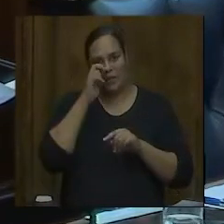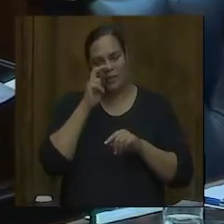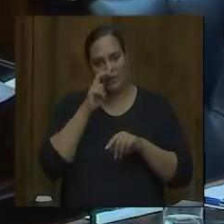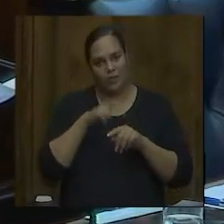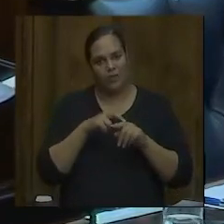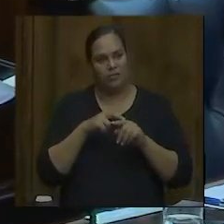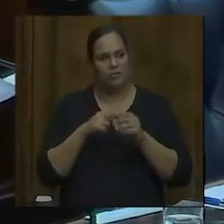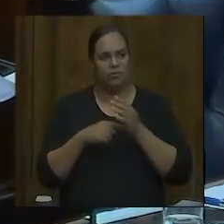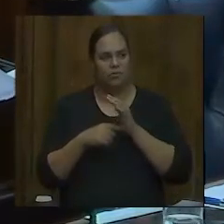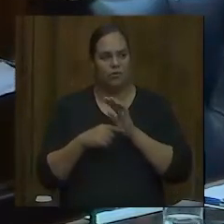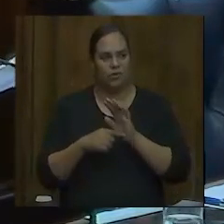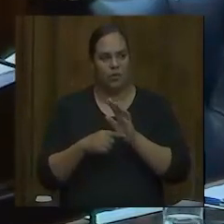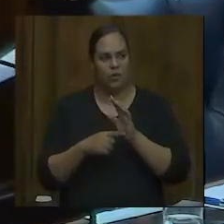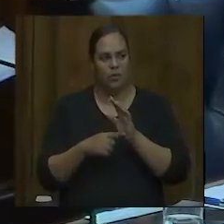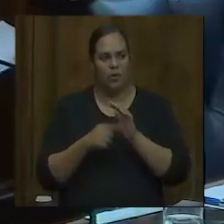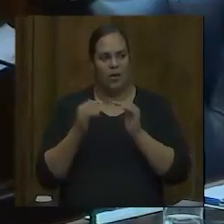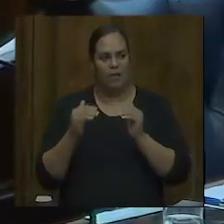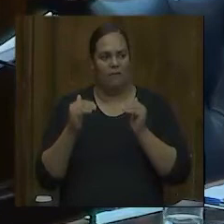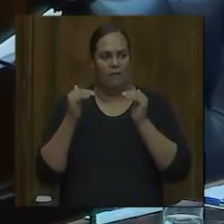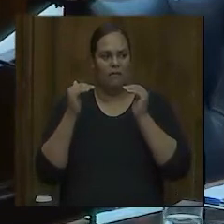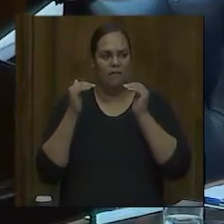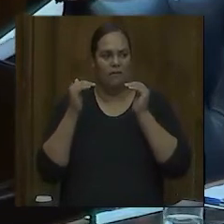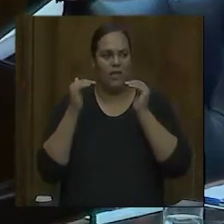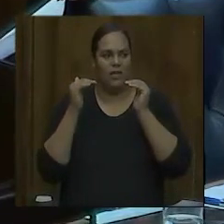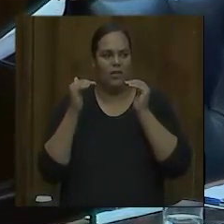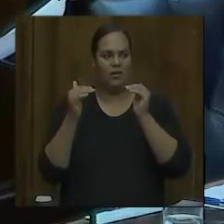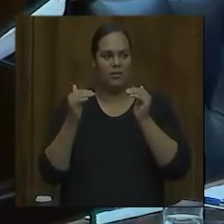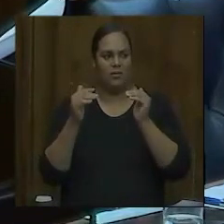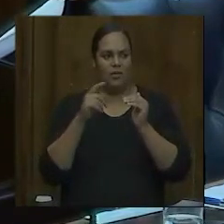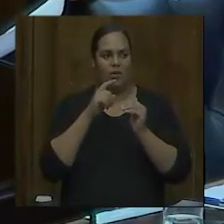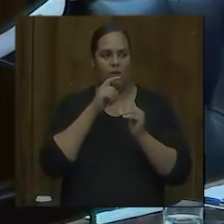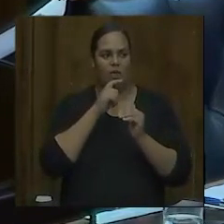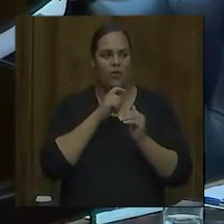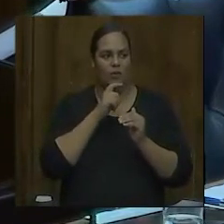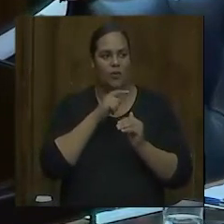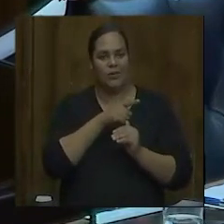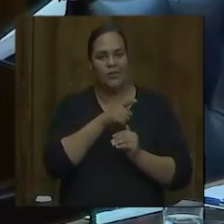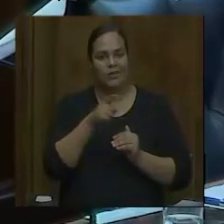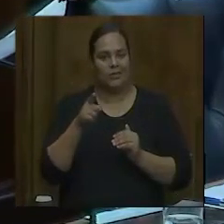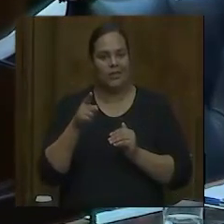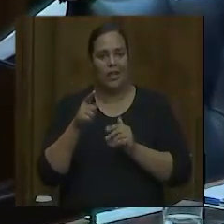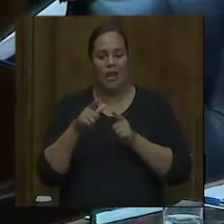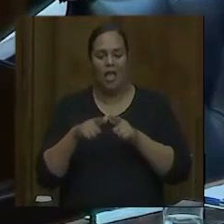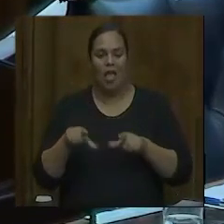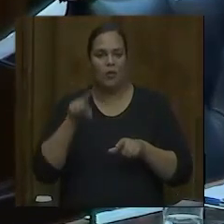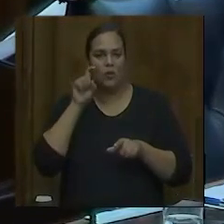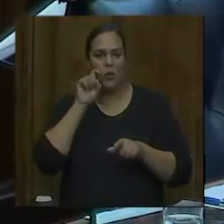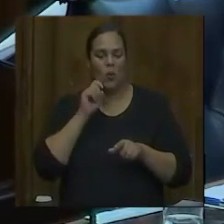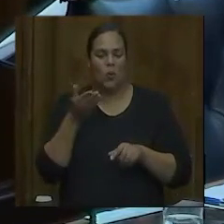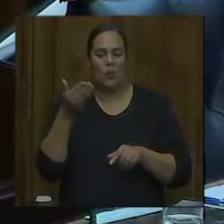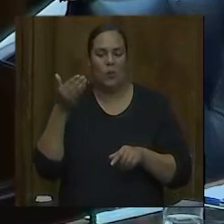the status and advance the use of those indigenous languages